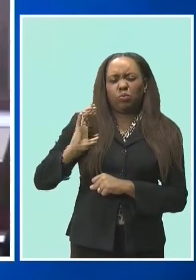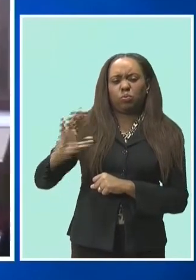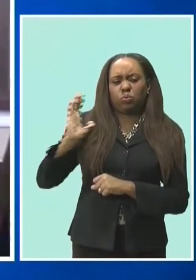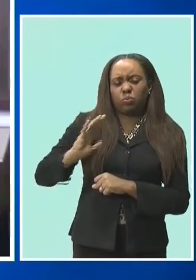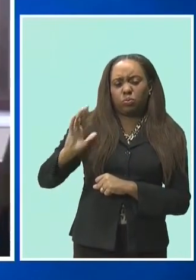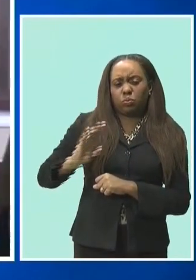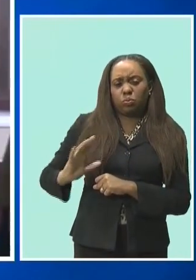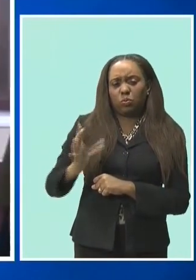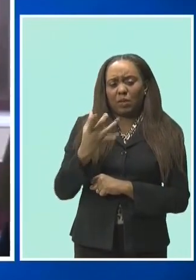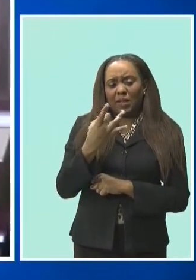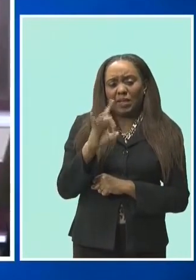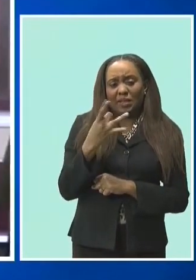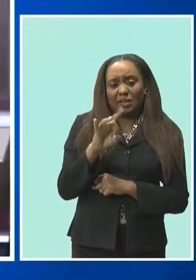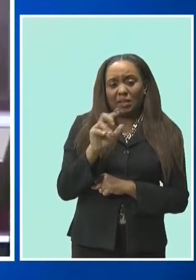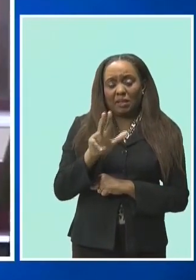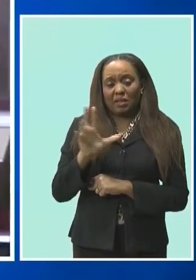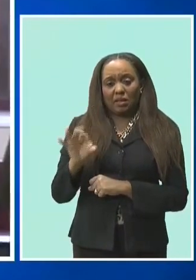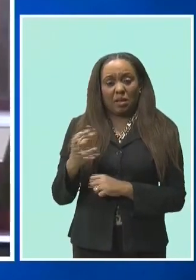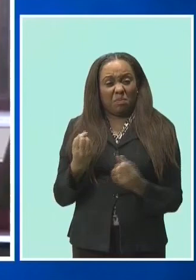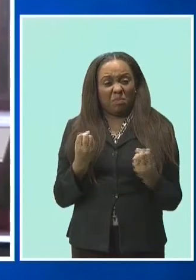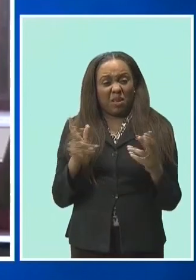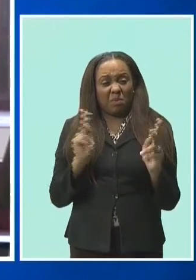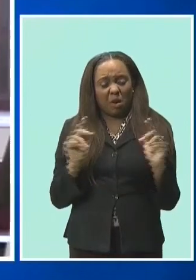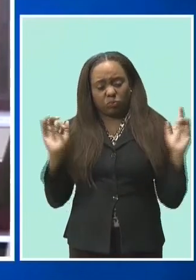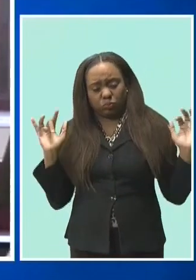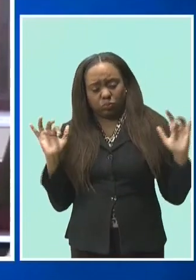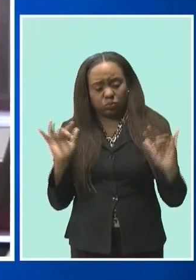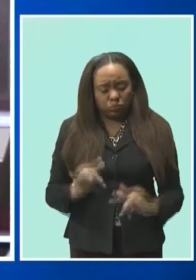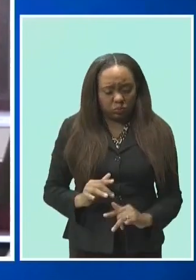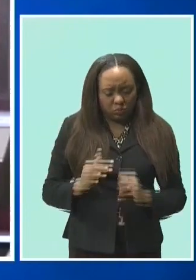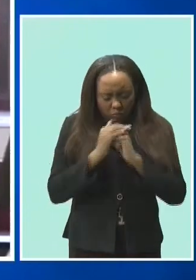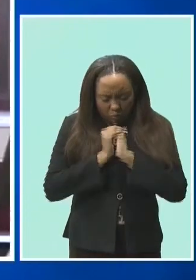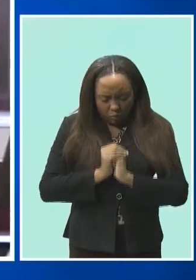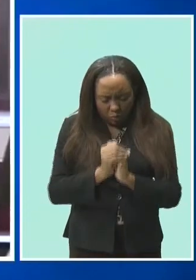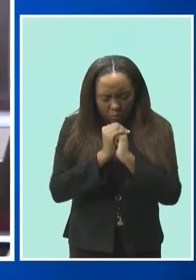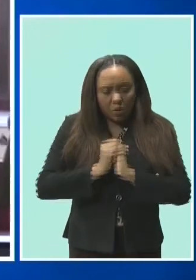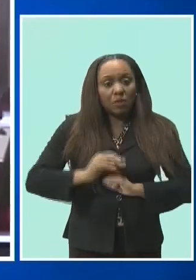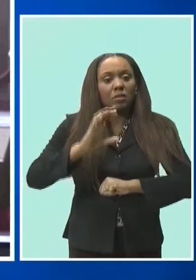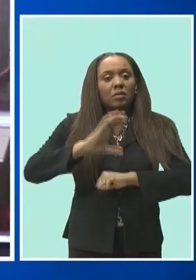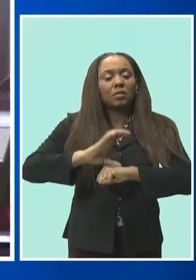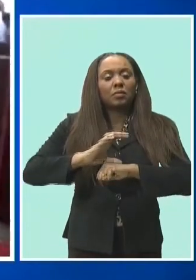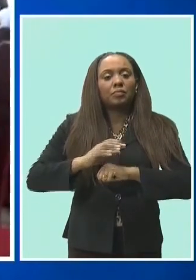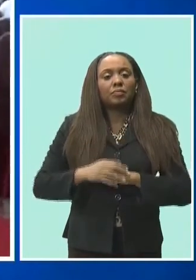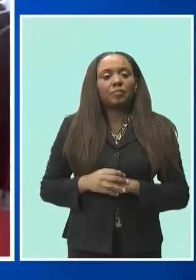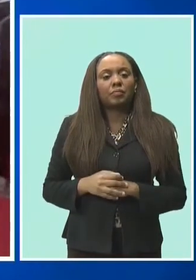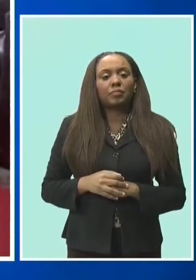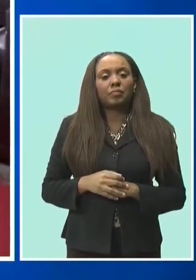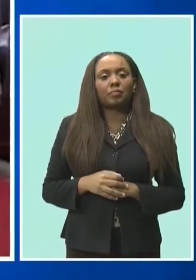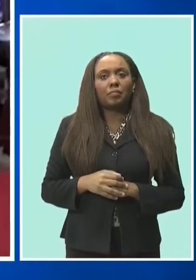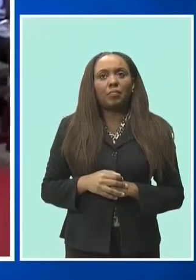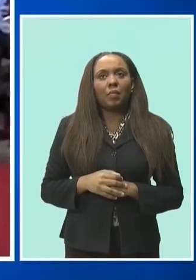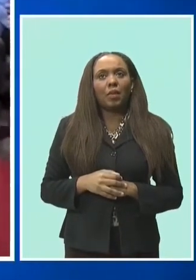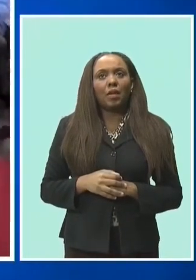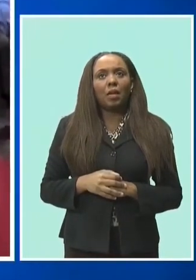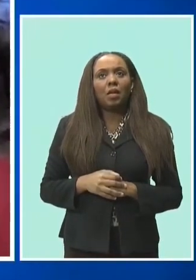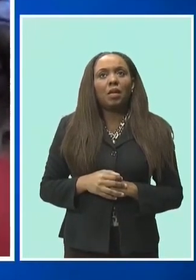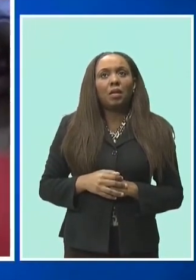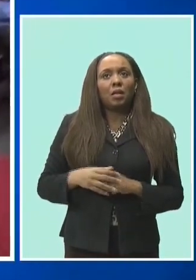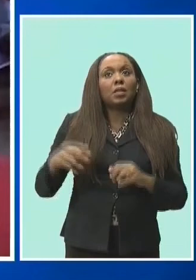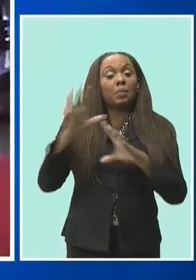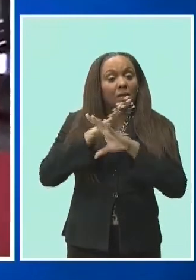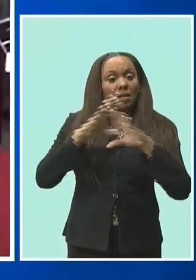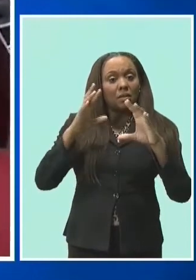it has been the home of thousands of worshippers. Addressing the congregation, President David Granger noted that the